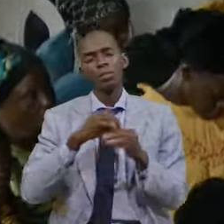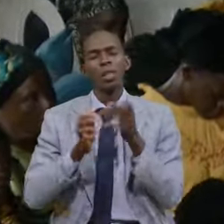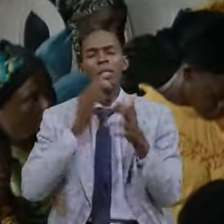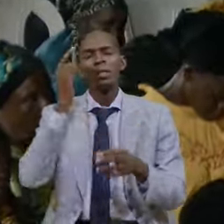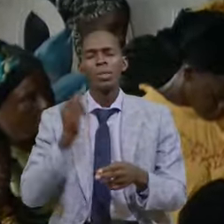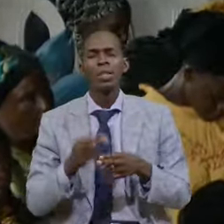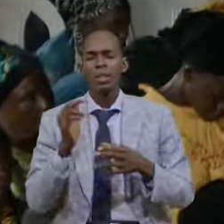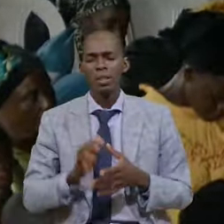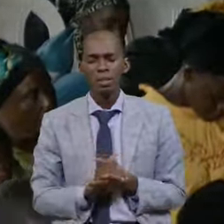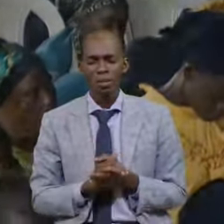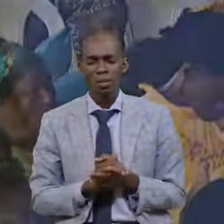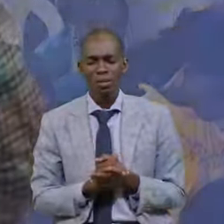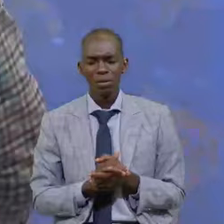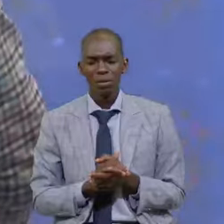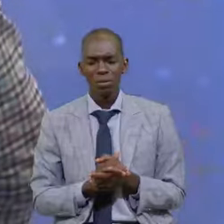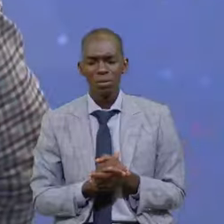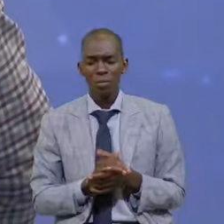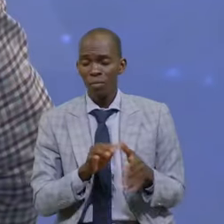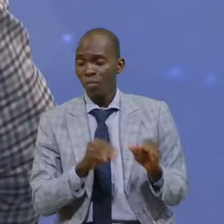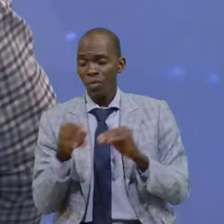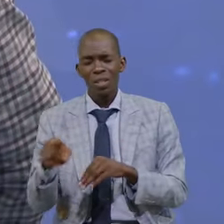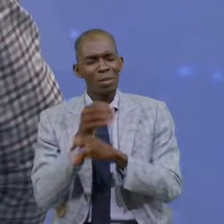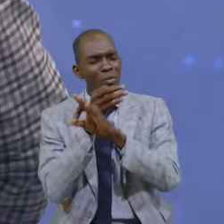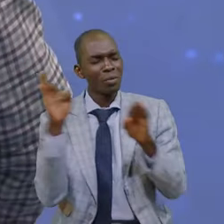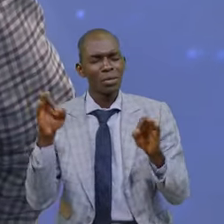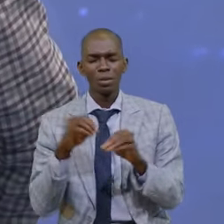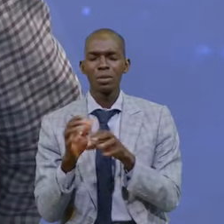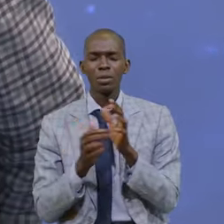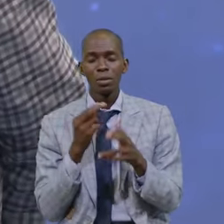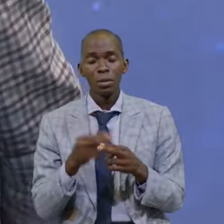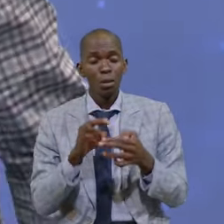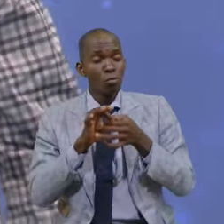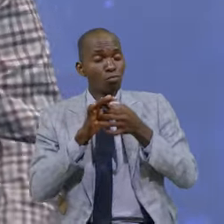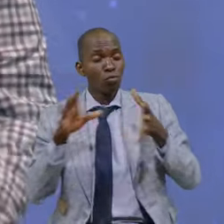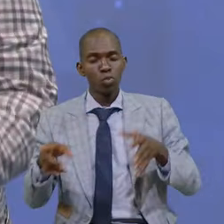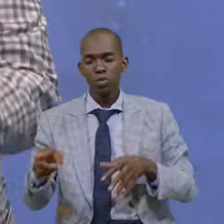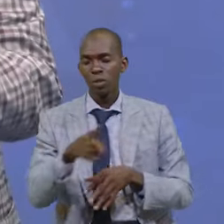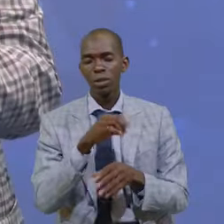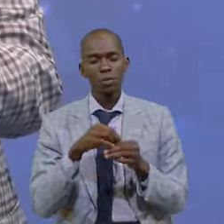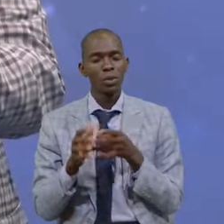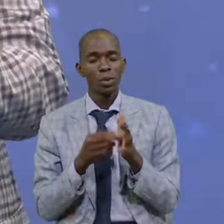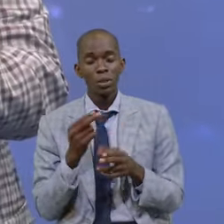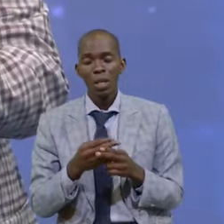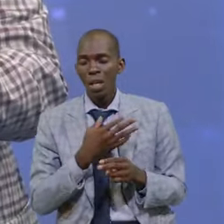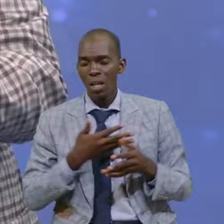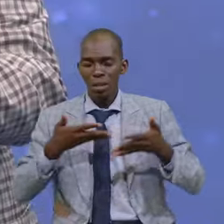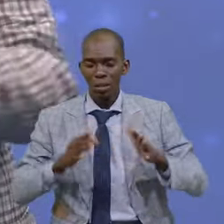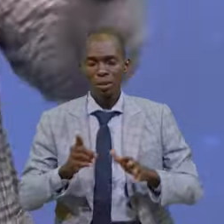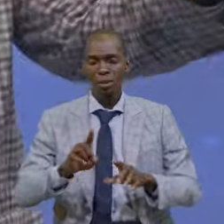name. Set them free. Loose them. And let them come